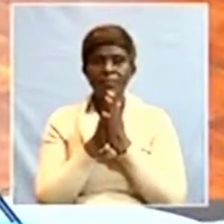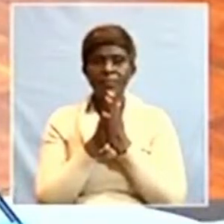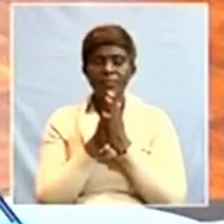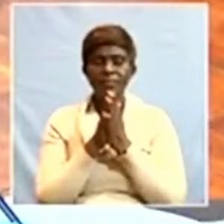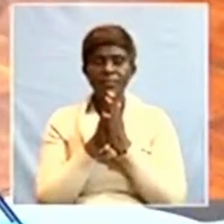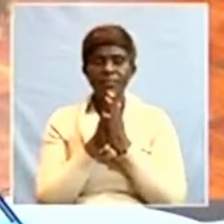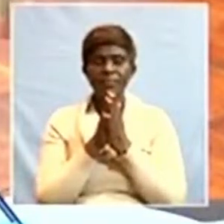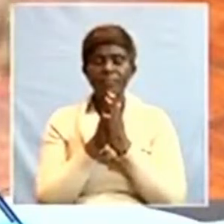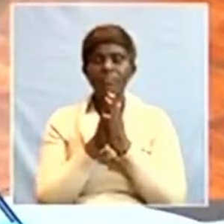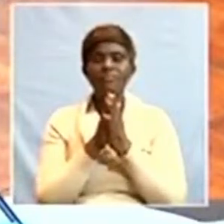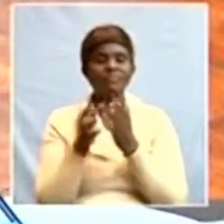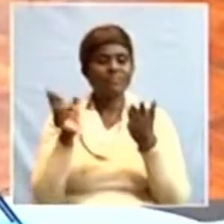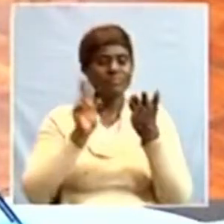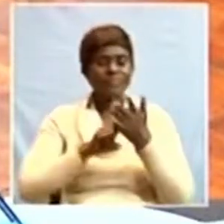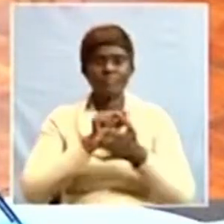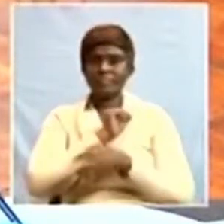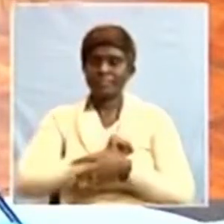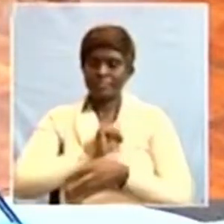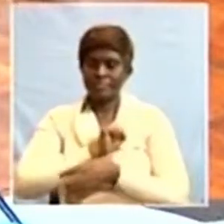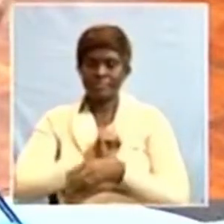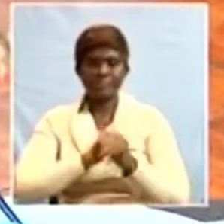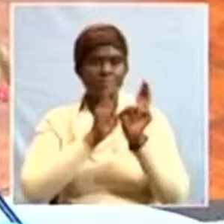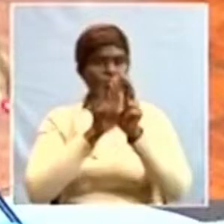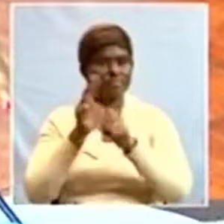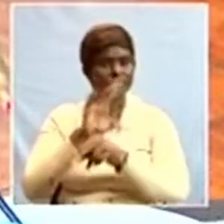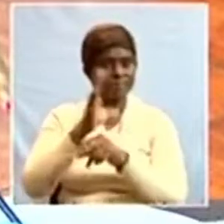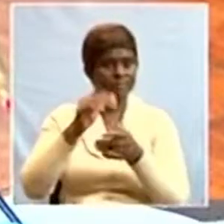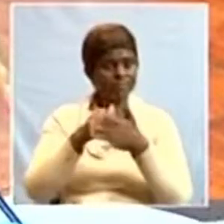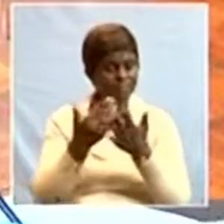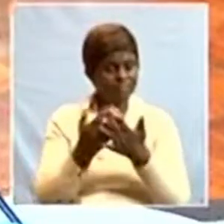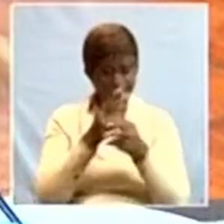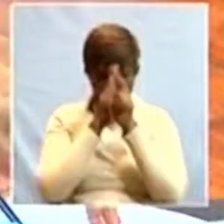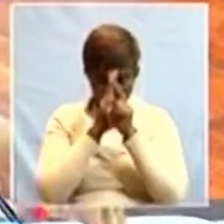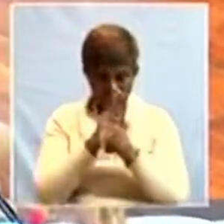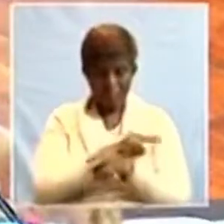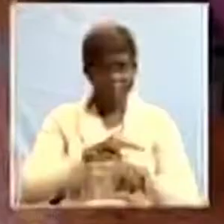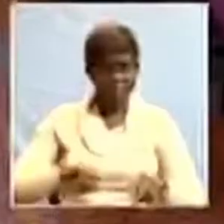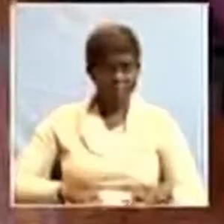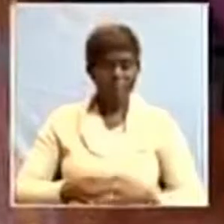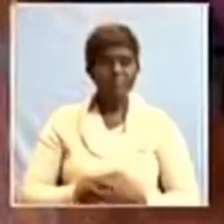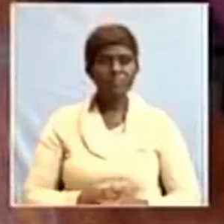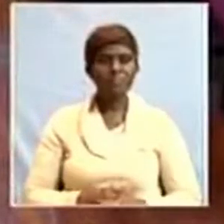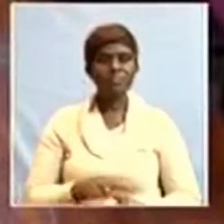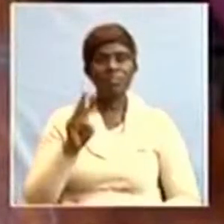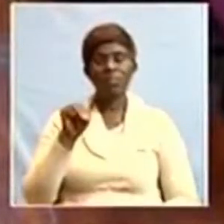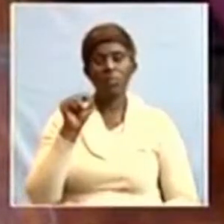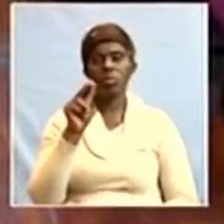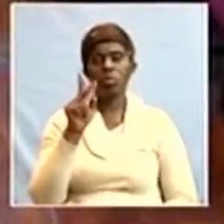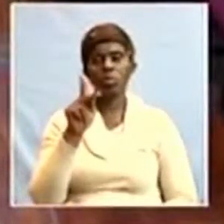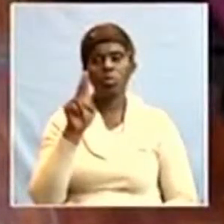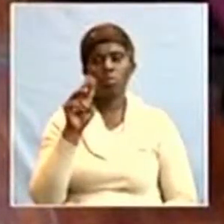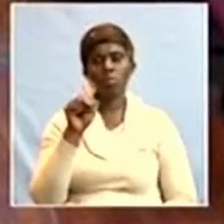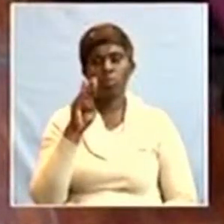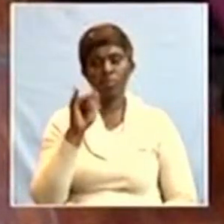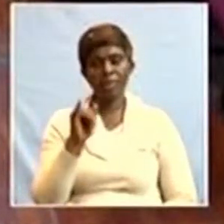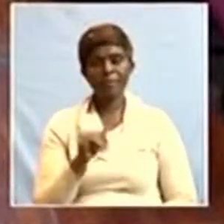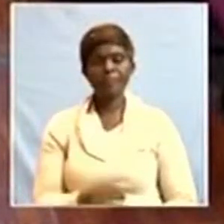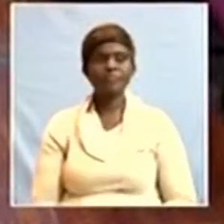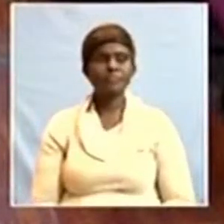So we don't want regrets, we want responses. Honorable members. Honorable Mkumbi.